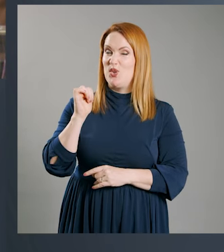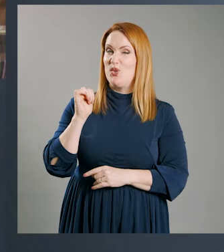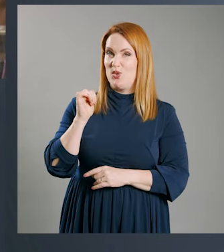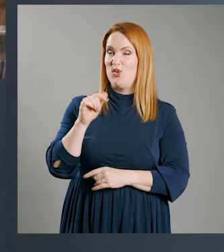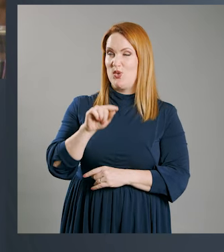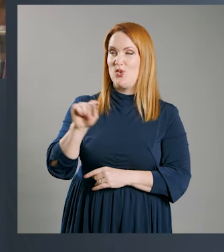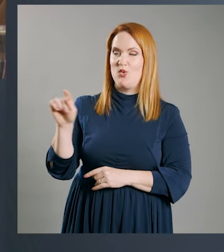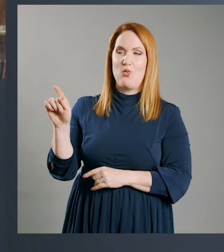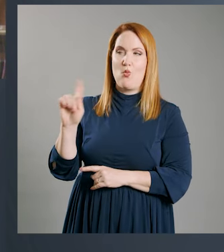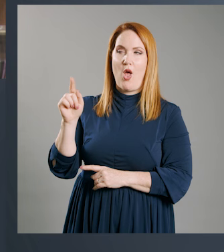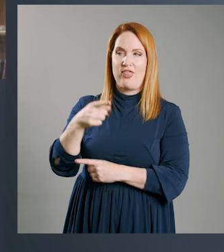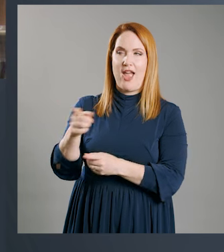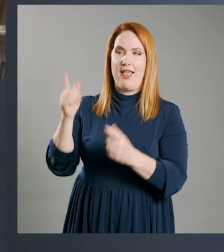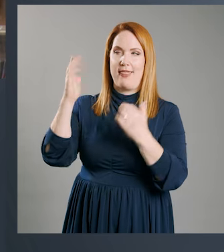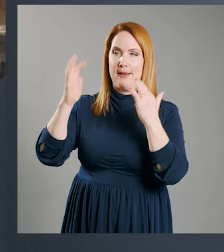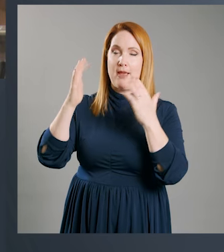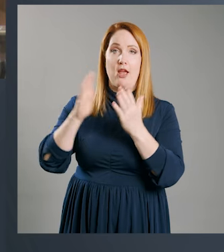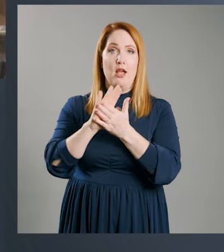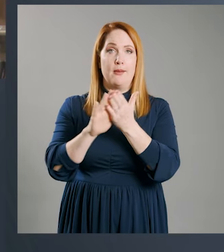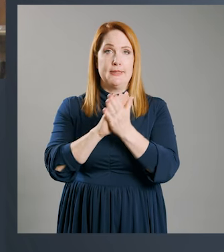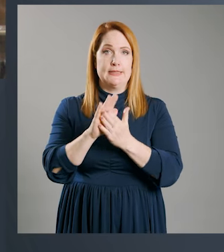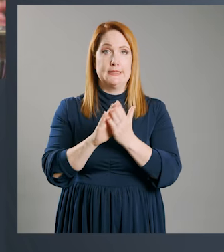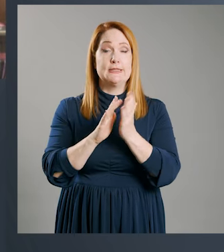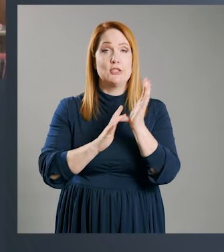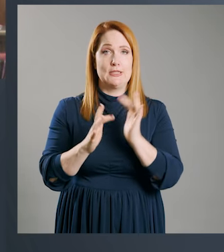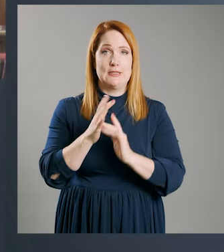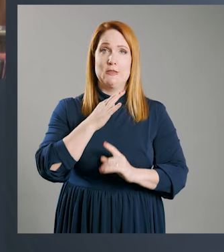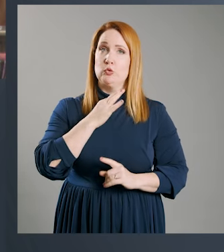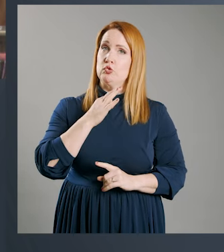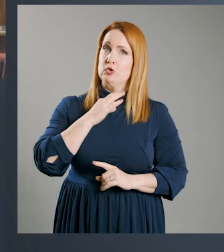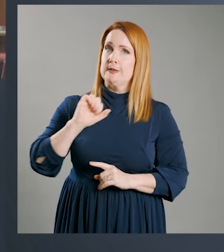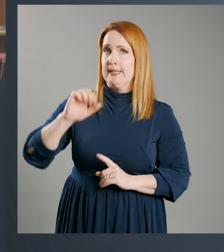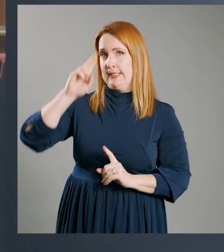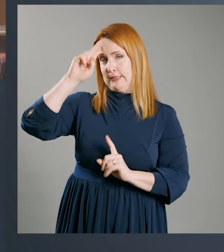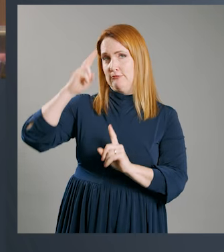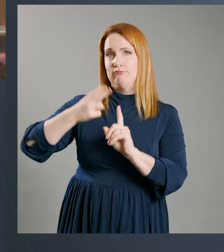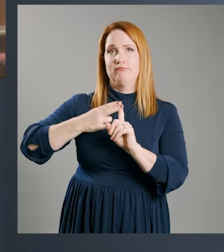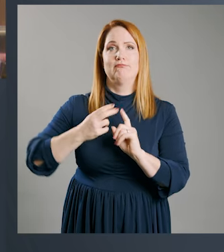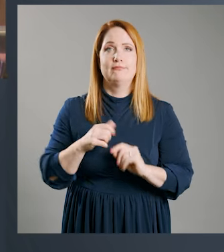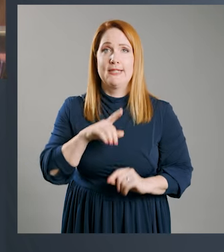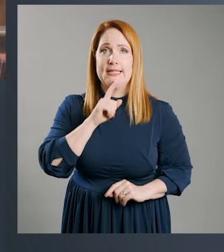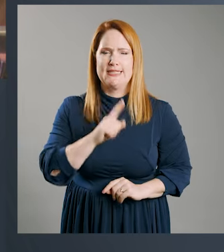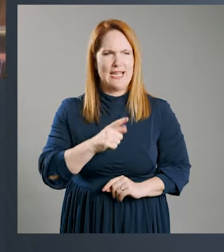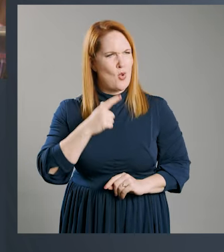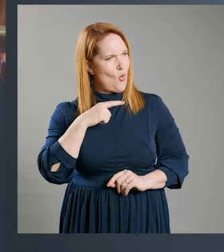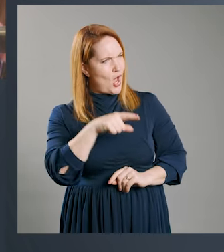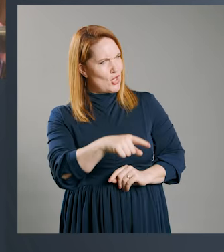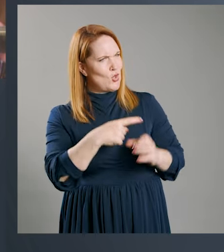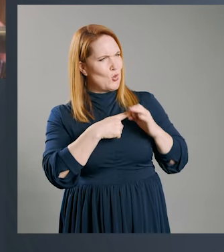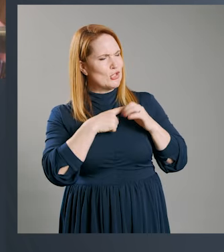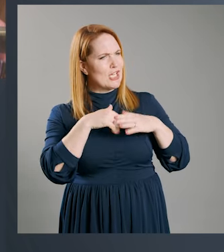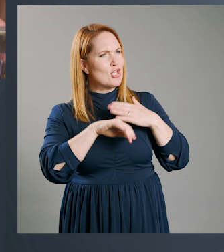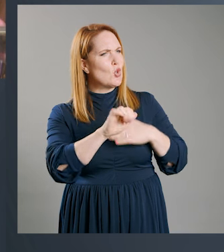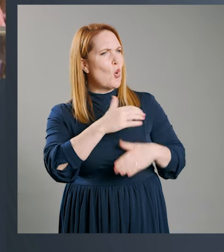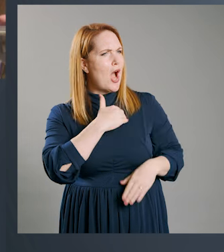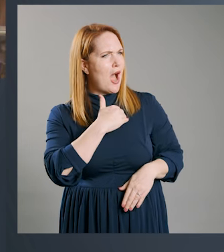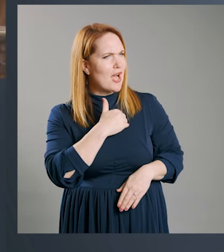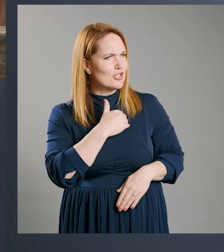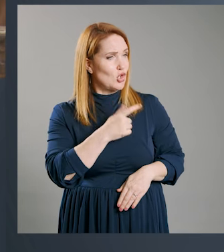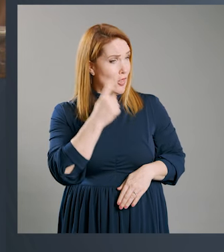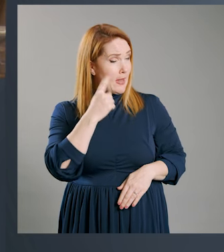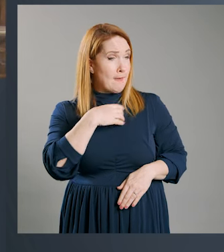immediately what they were thinking. So he put his credibility on the line and he challenged them. He said, why do you question this in